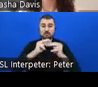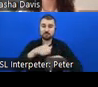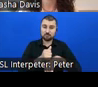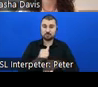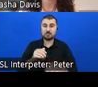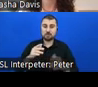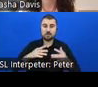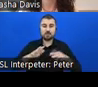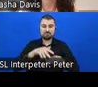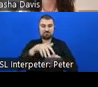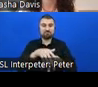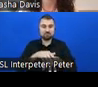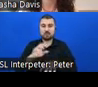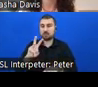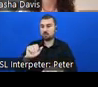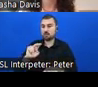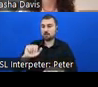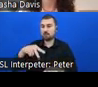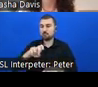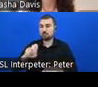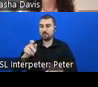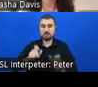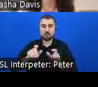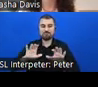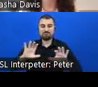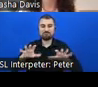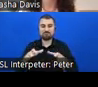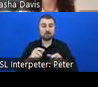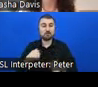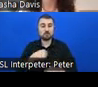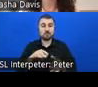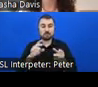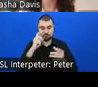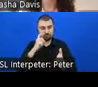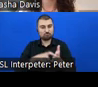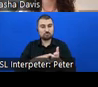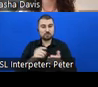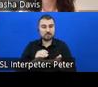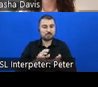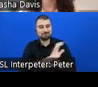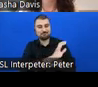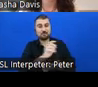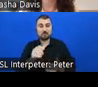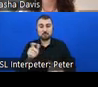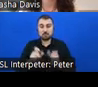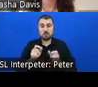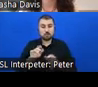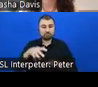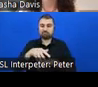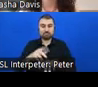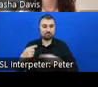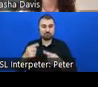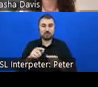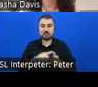ancestral land of the Lenape people. We acknowledge the displacement of the area's original inhabitants and the diaspora of the